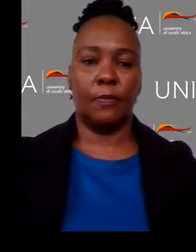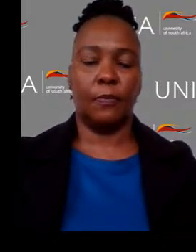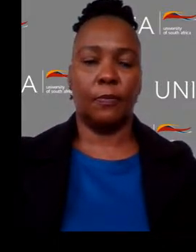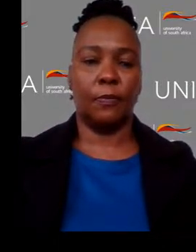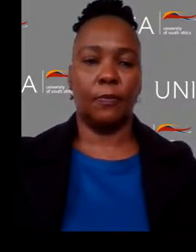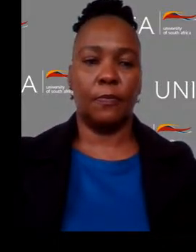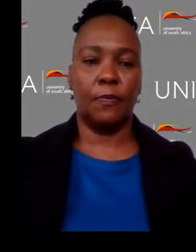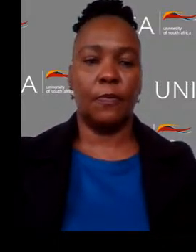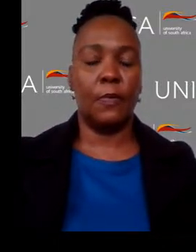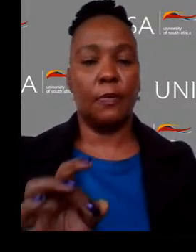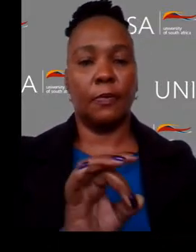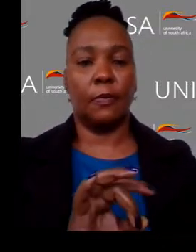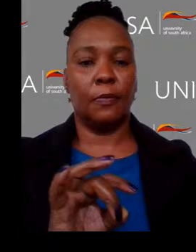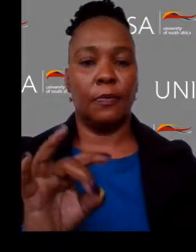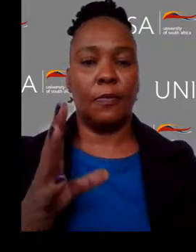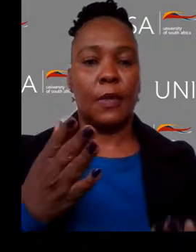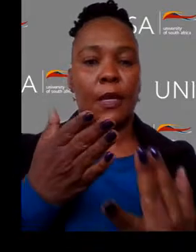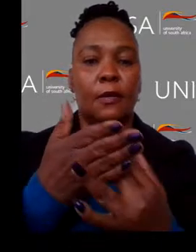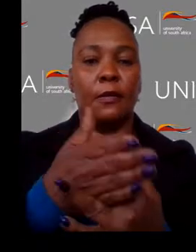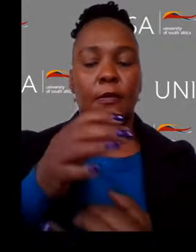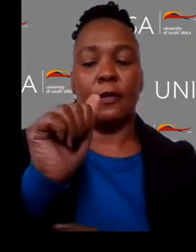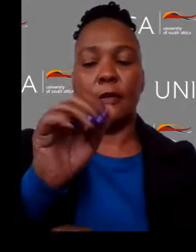So once you access